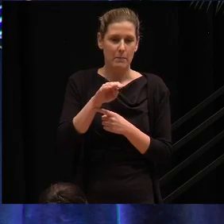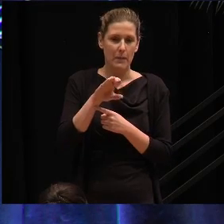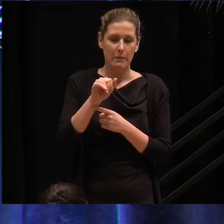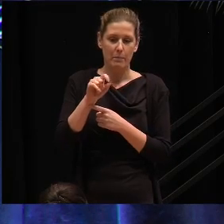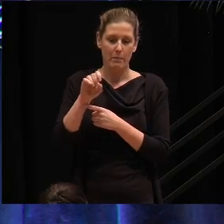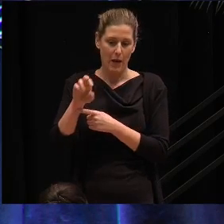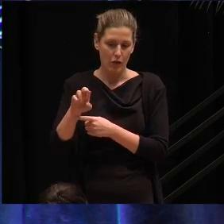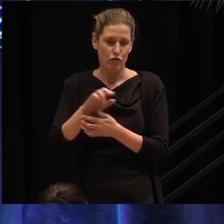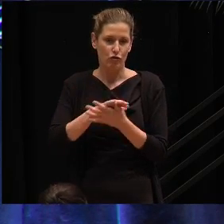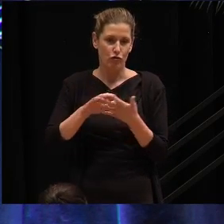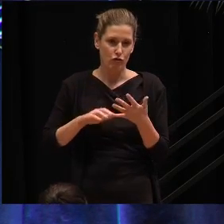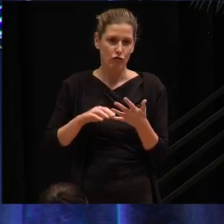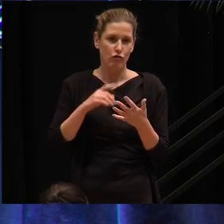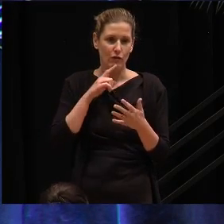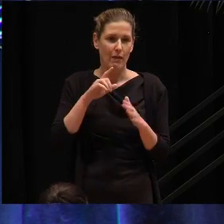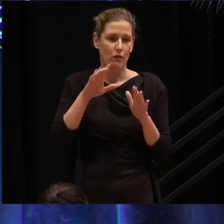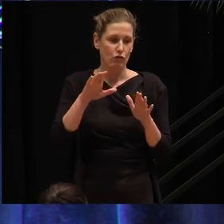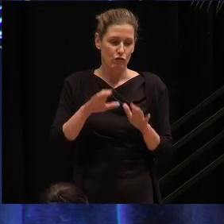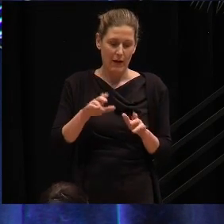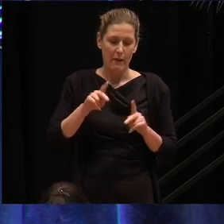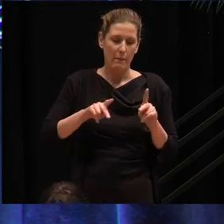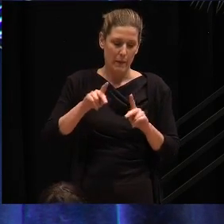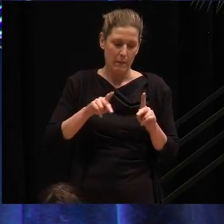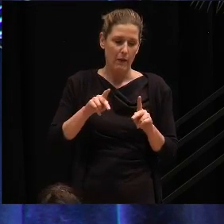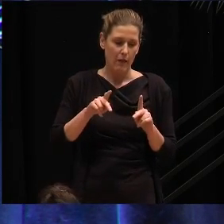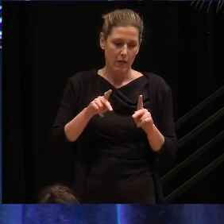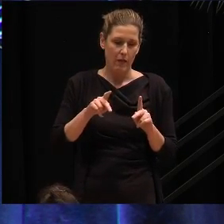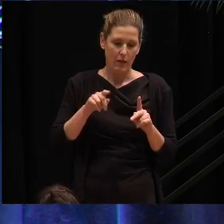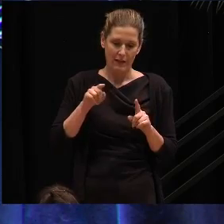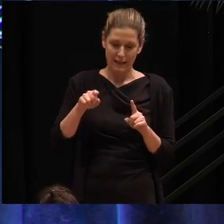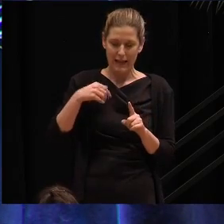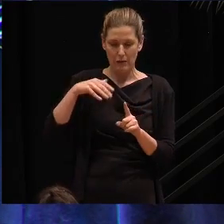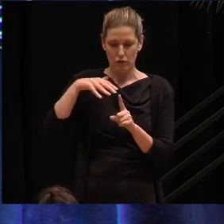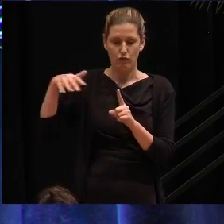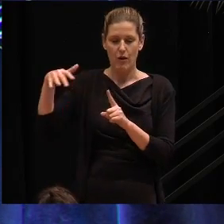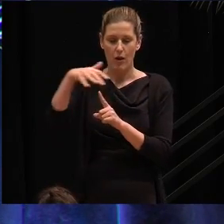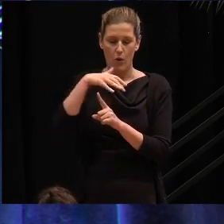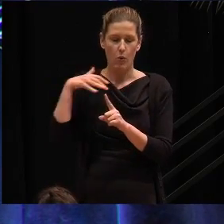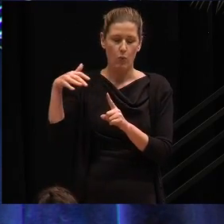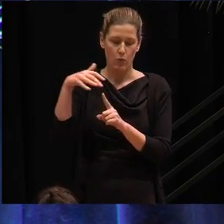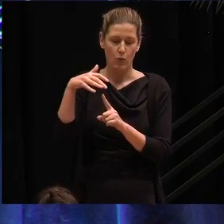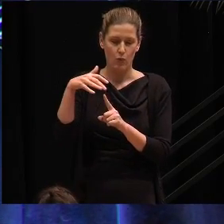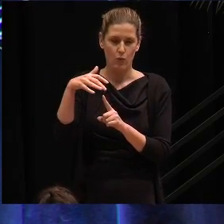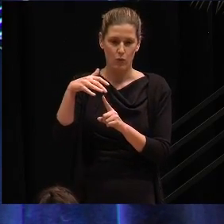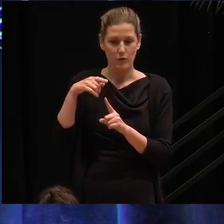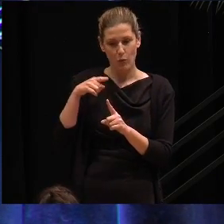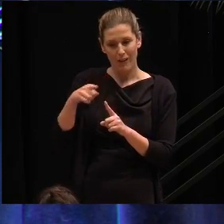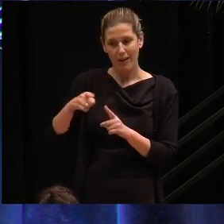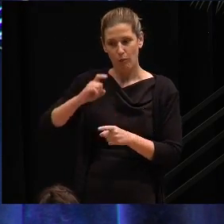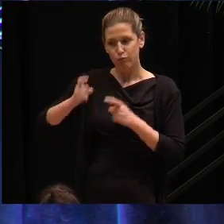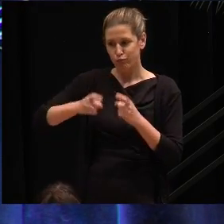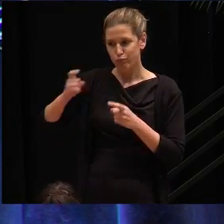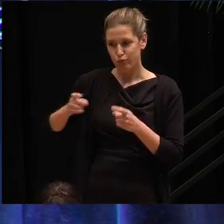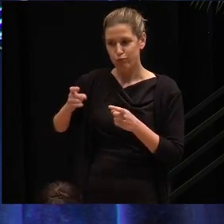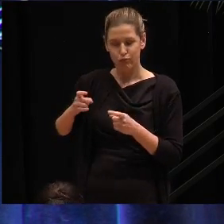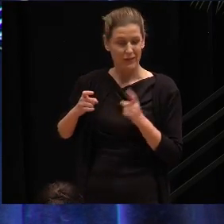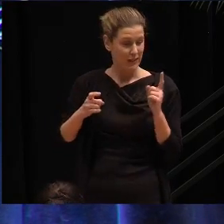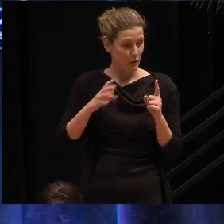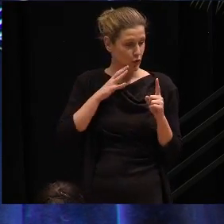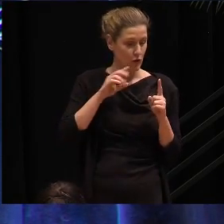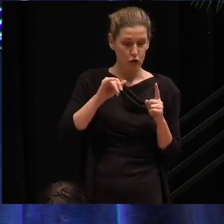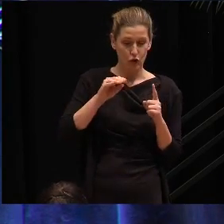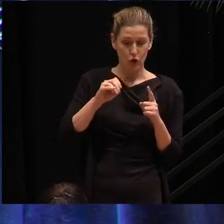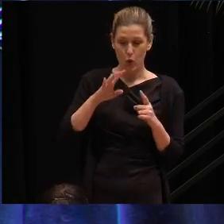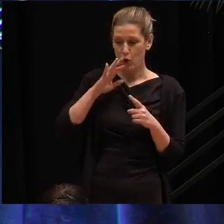There's some really good folks that he's surrounded himself with, and so the delegating that Joe was talking